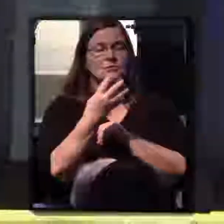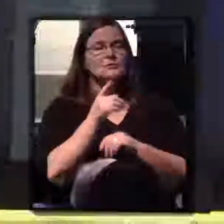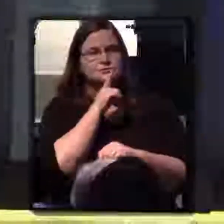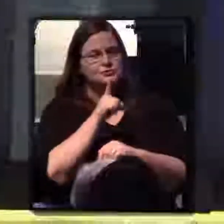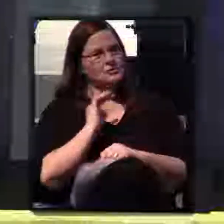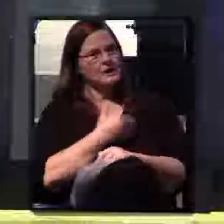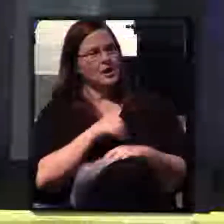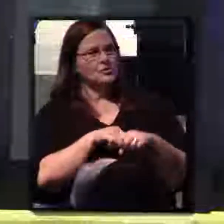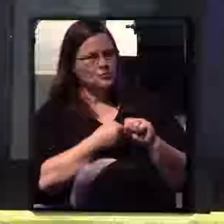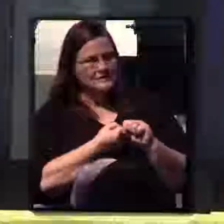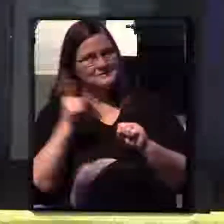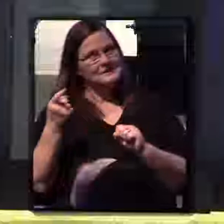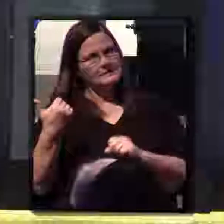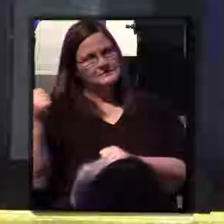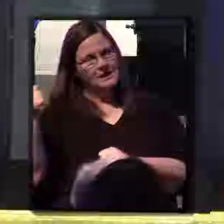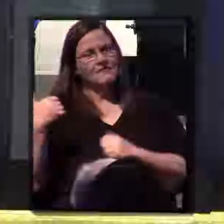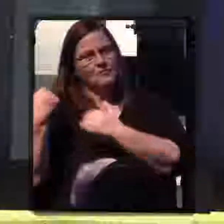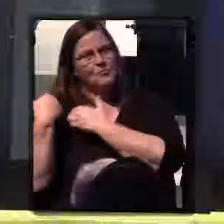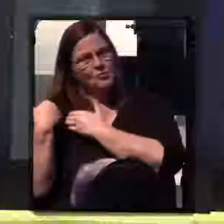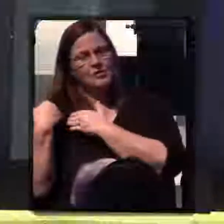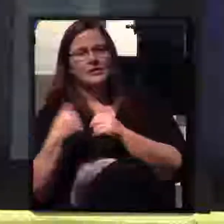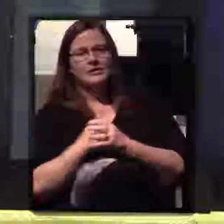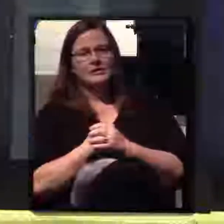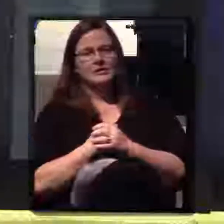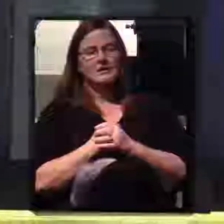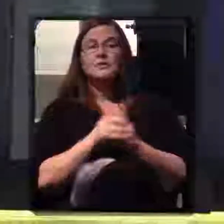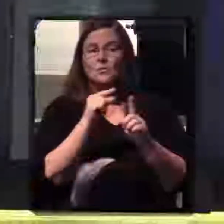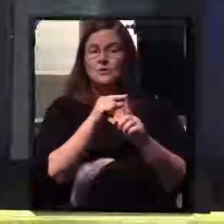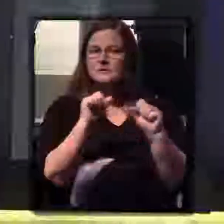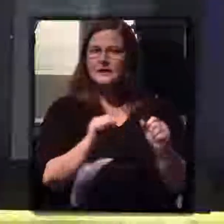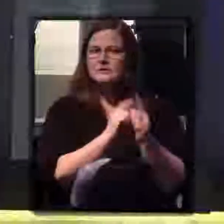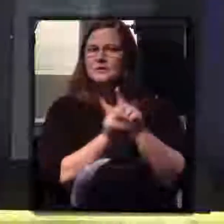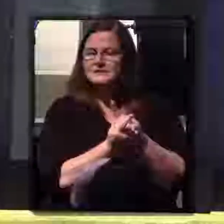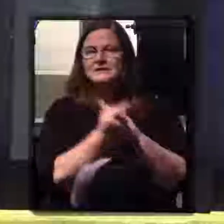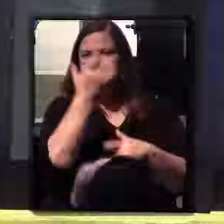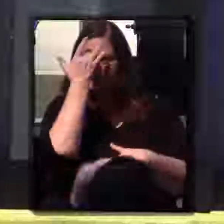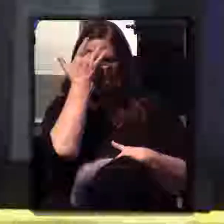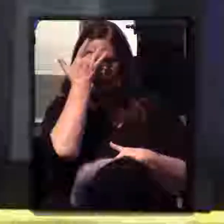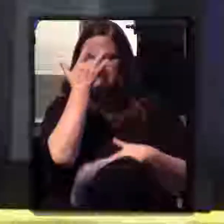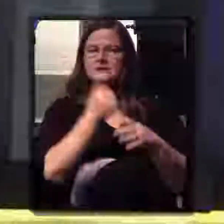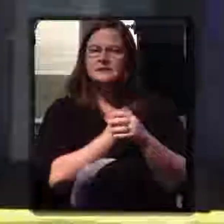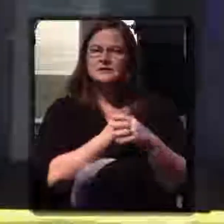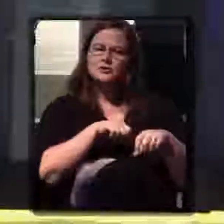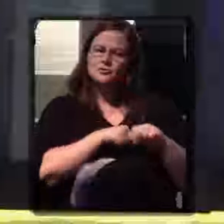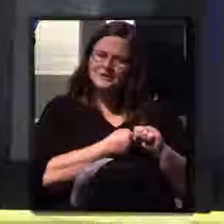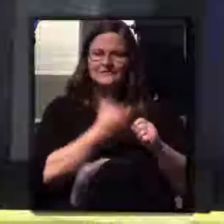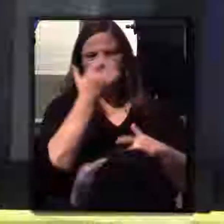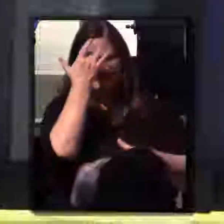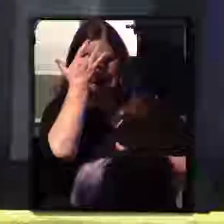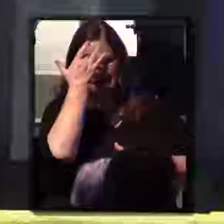for us. Look at verse 4. Surely our griefs he himself bore. And again, the word here can